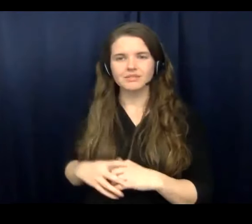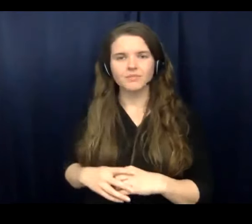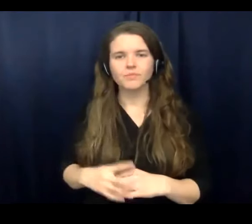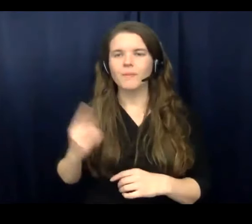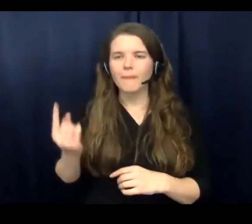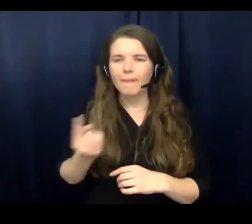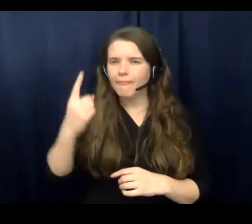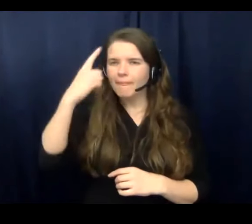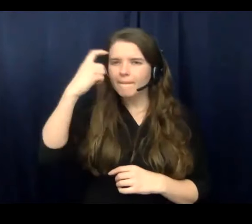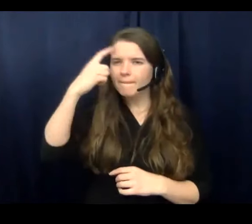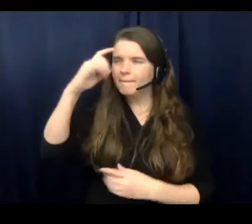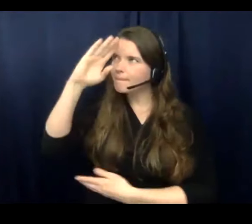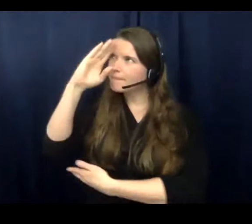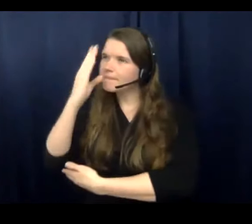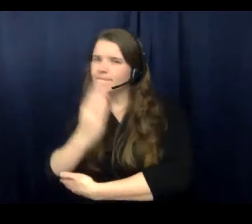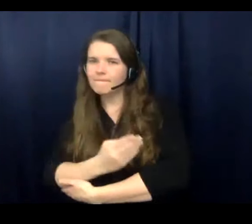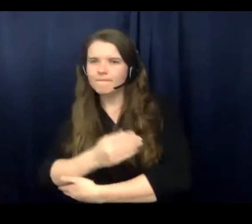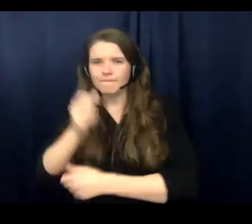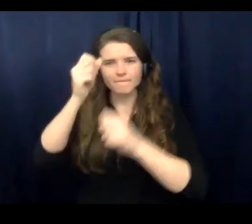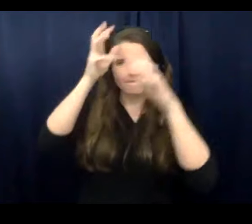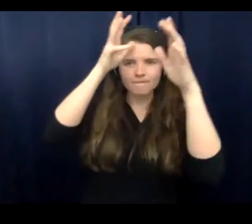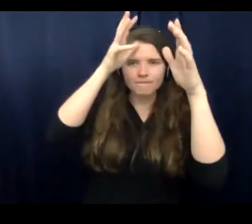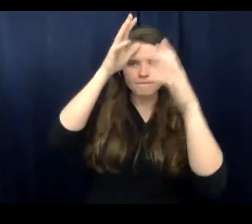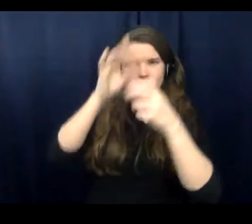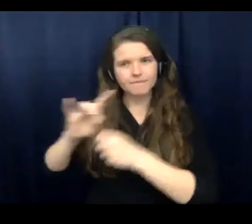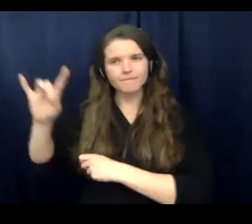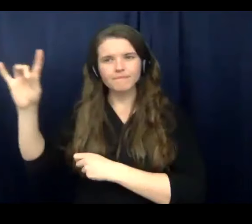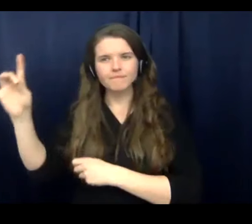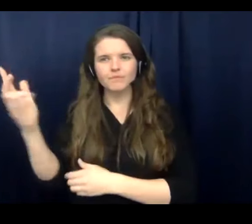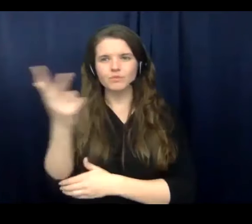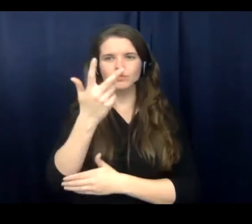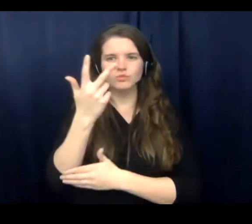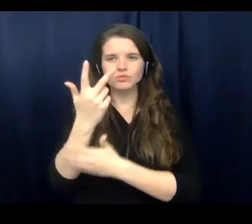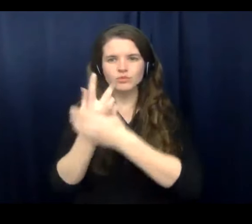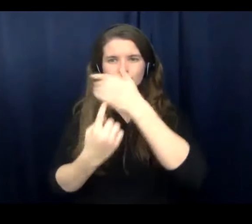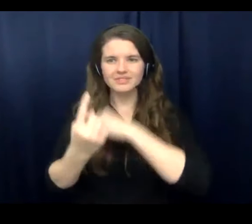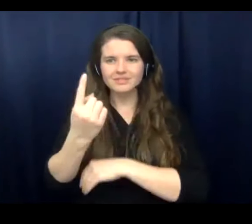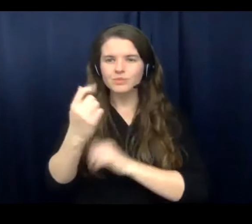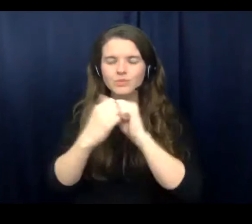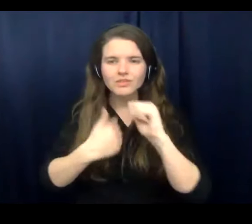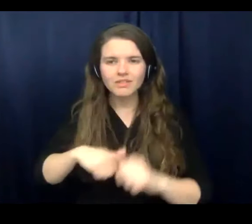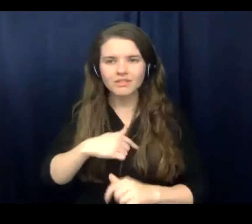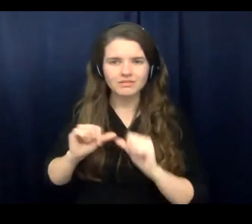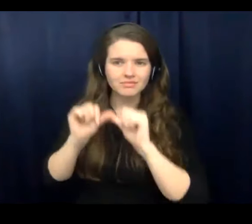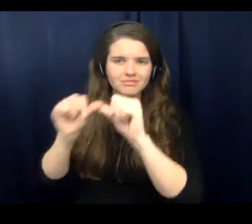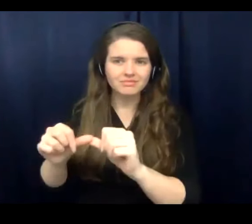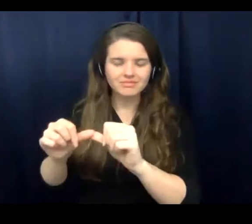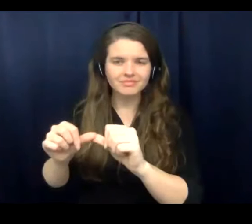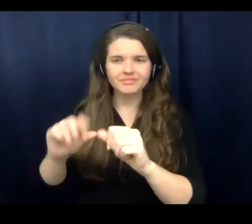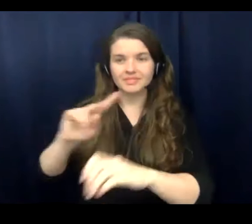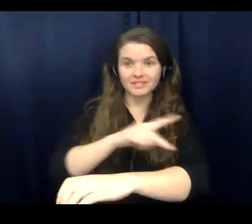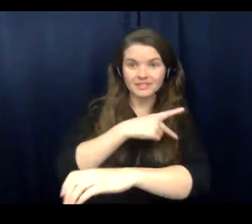of the Son and the Father and the Spirit. The Trinity always been with us. And the interesting thing is, in Psalm 2, we read